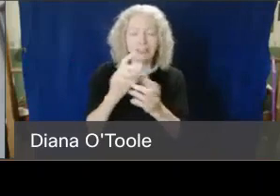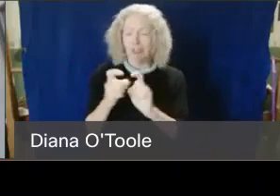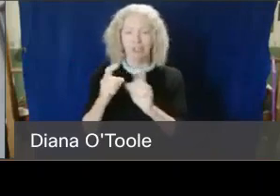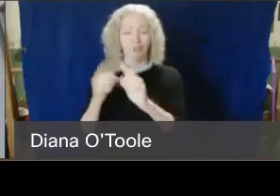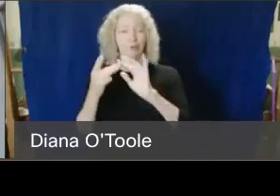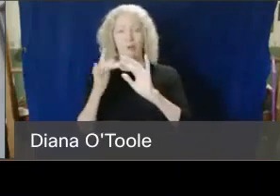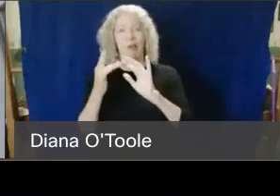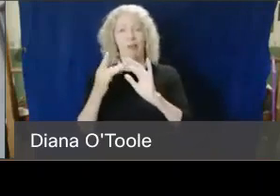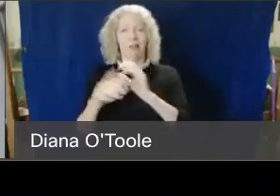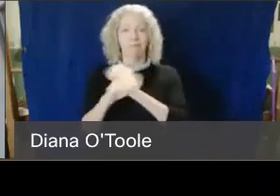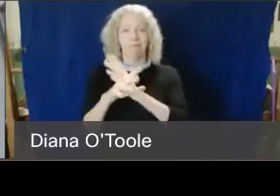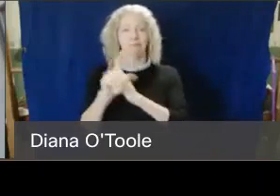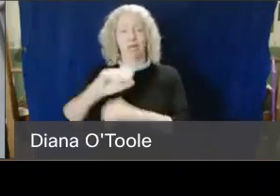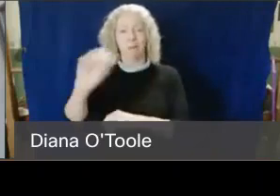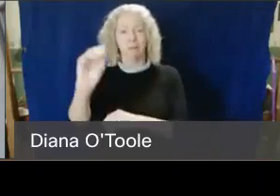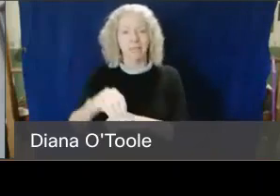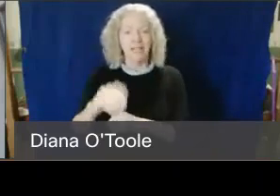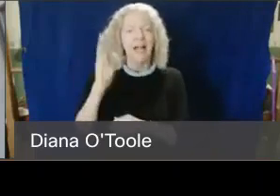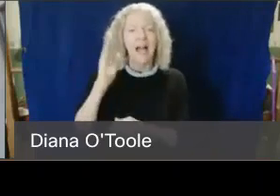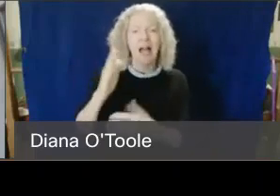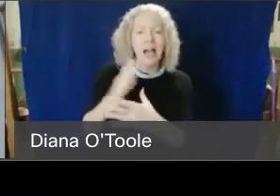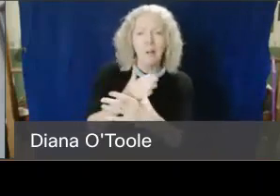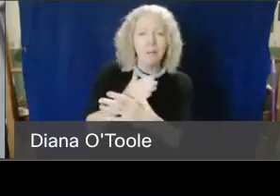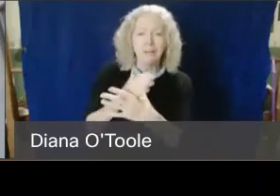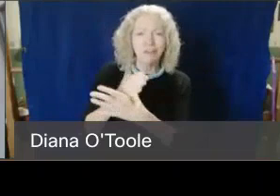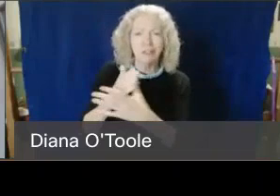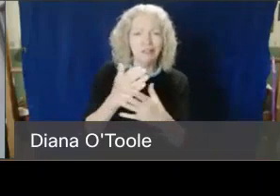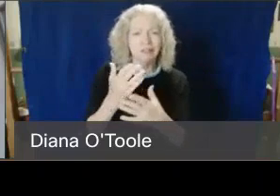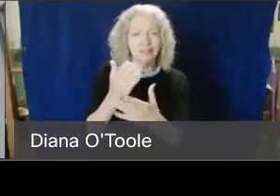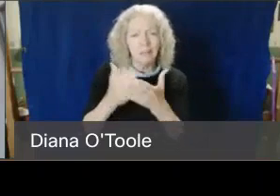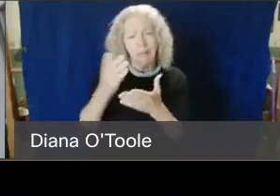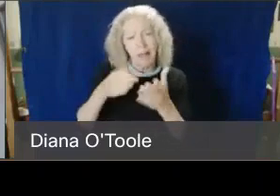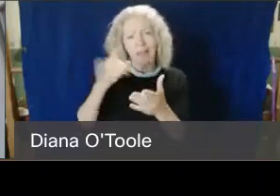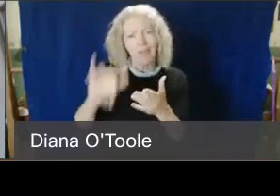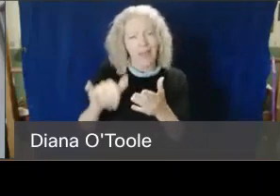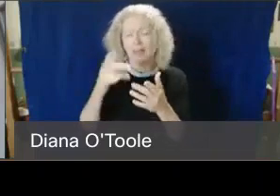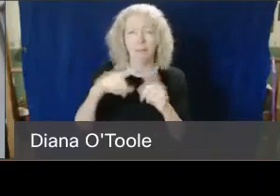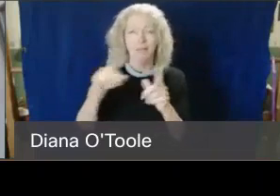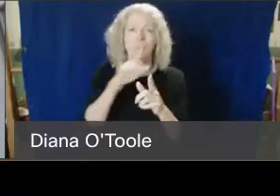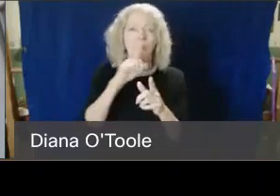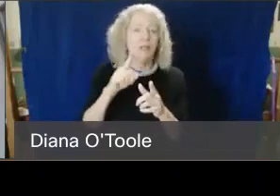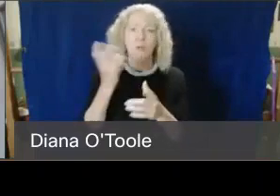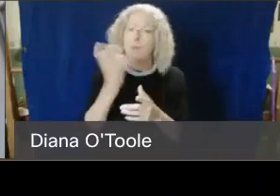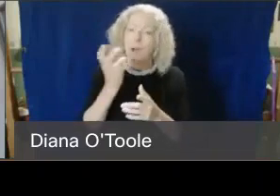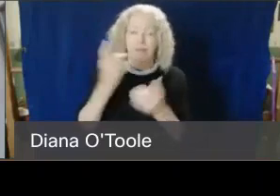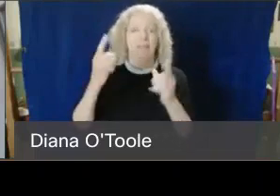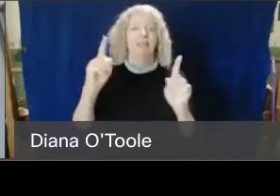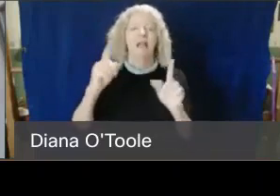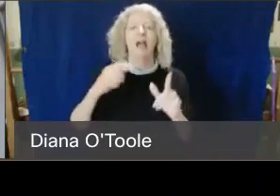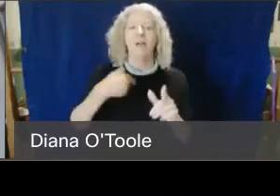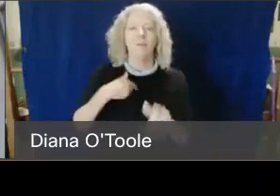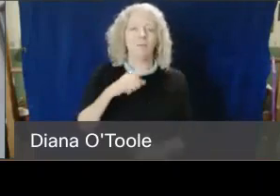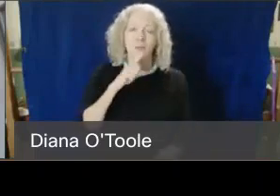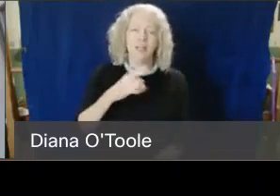semester came out for our students. Just an extraordinary job. And so overwhelming sense of gratitude and